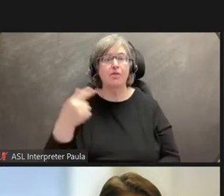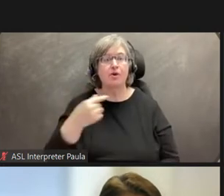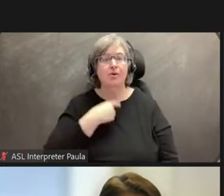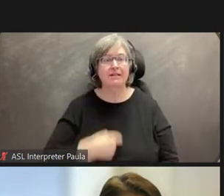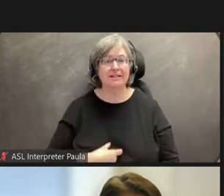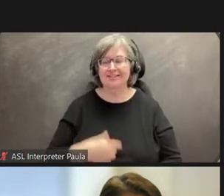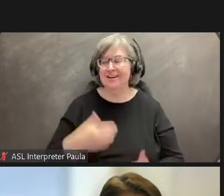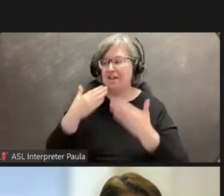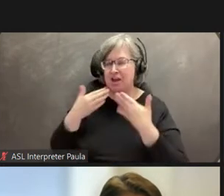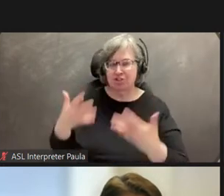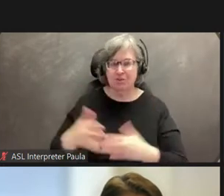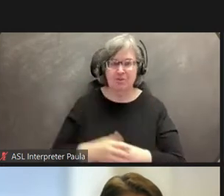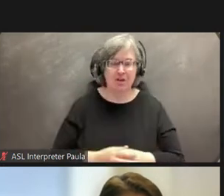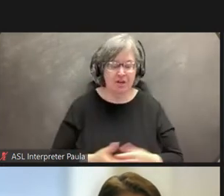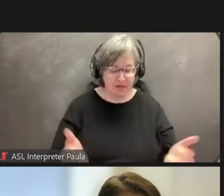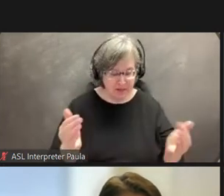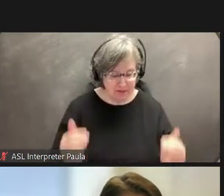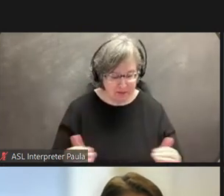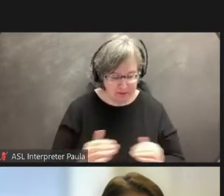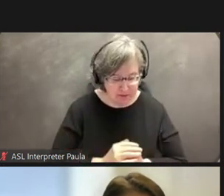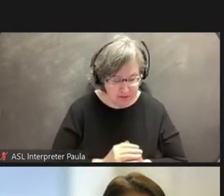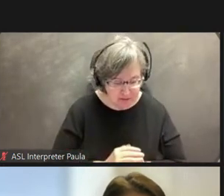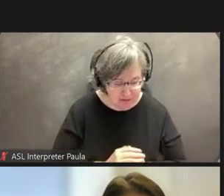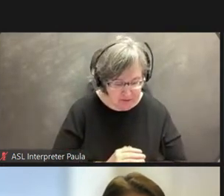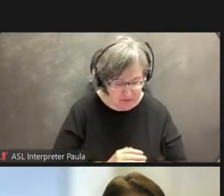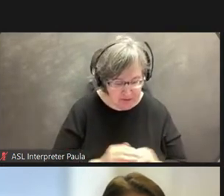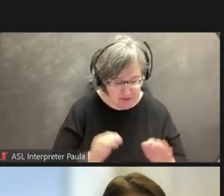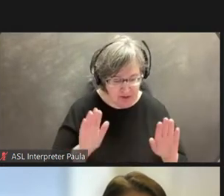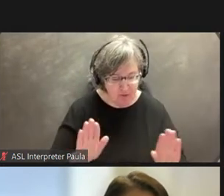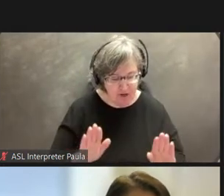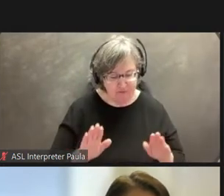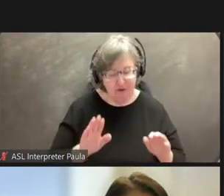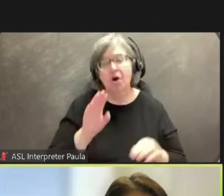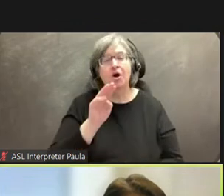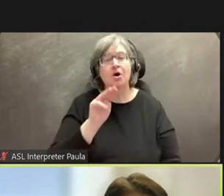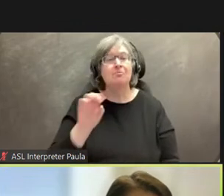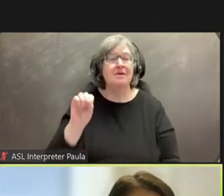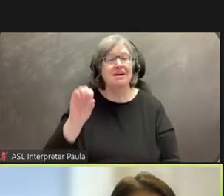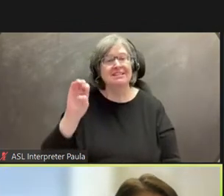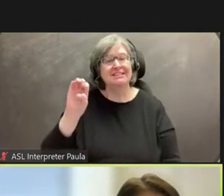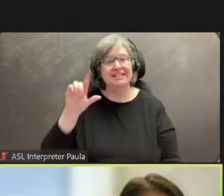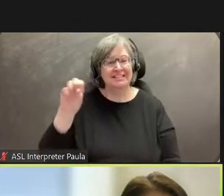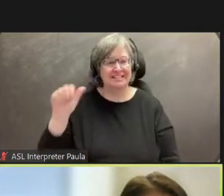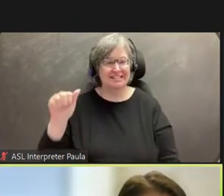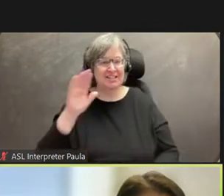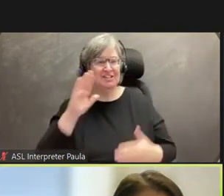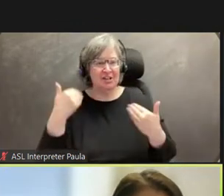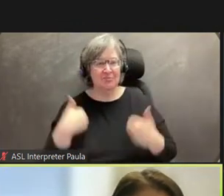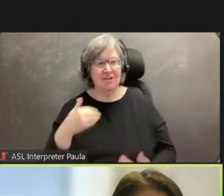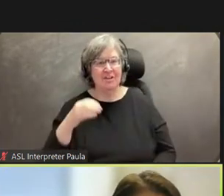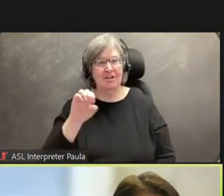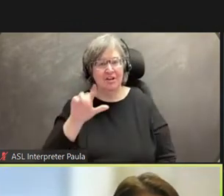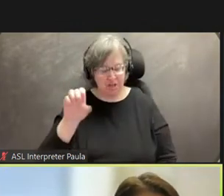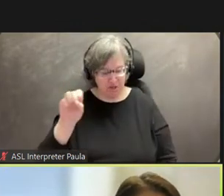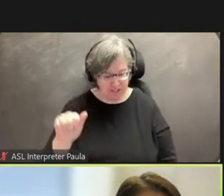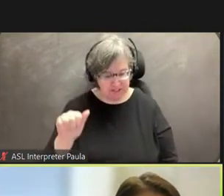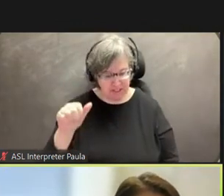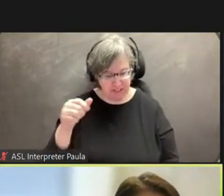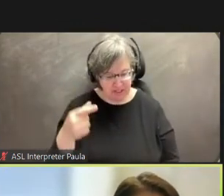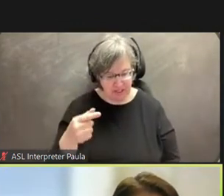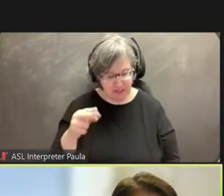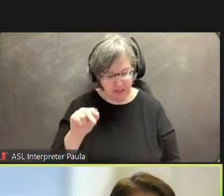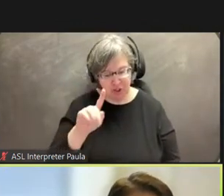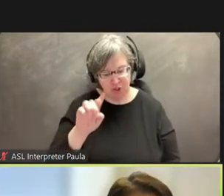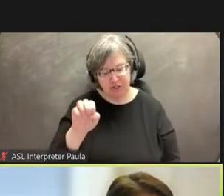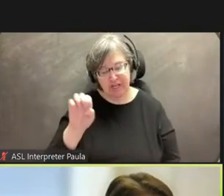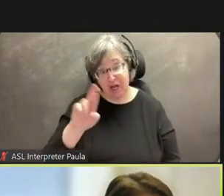Thank you so much, Michael. And then we have the wonderful Miss Elsa. Hello, I'm Elsa Gutierrez. I'm the VP of Scheduling and